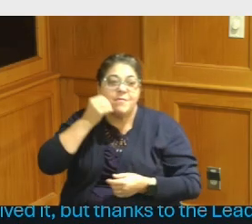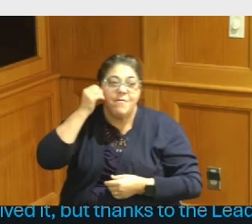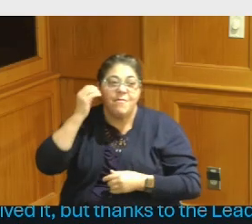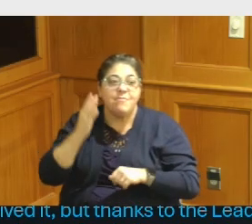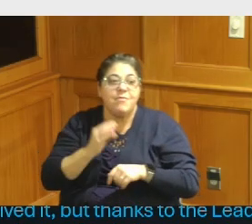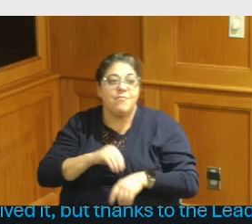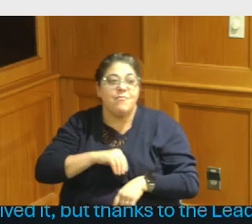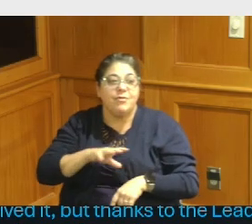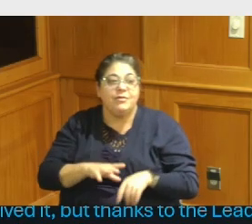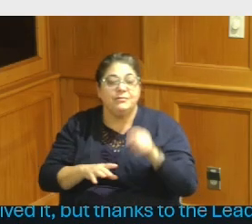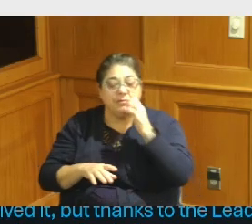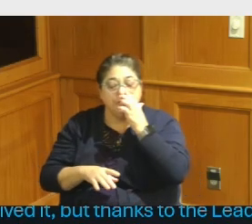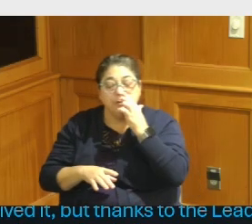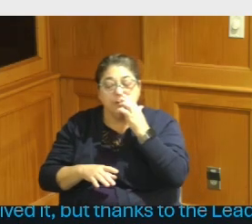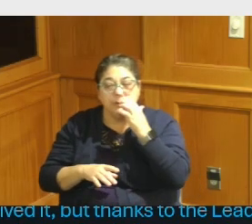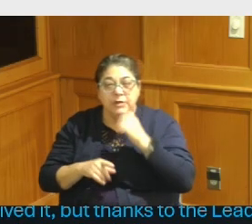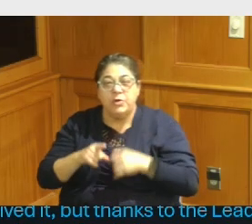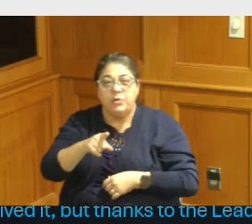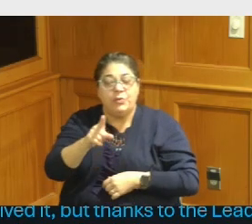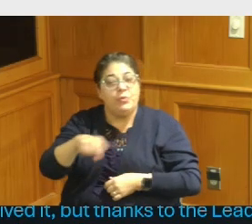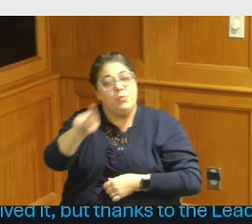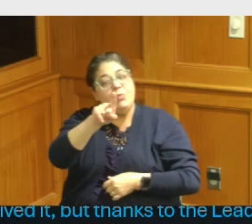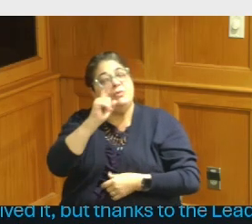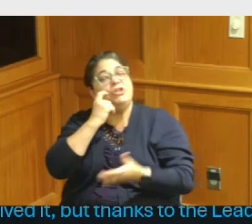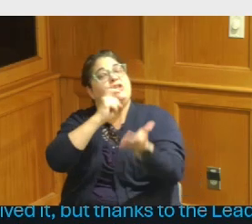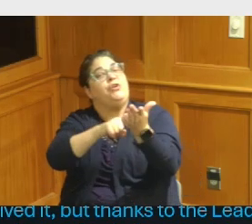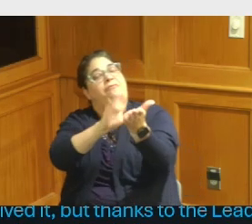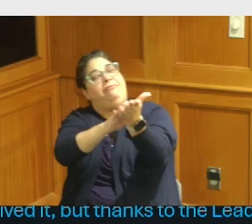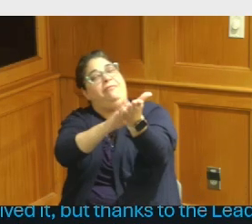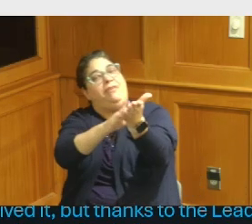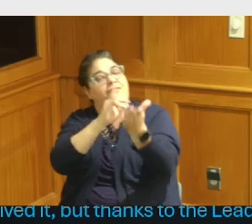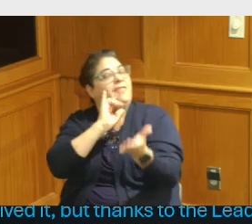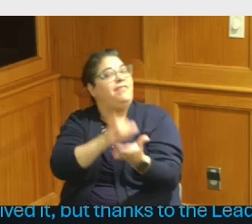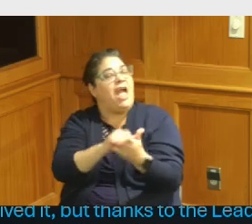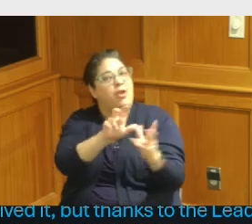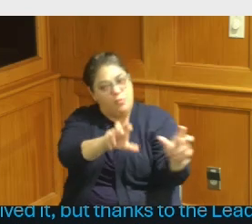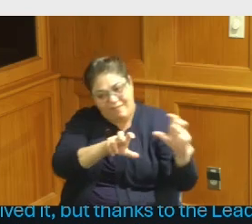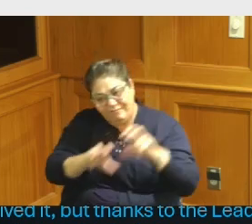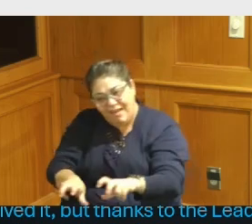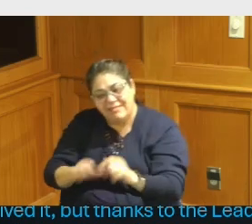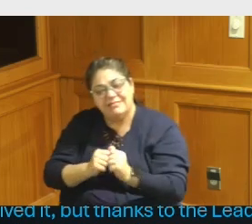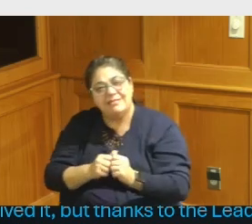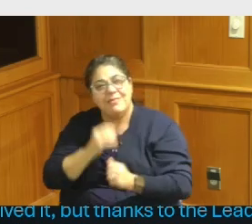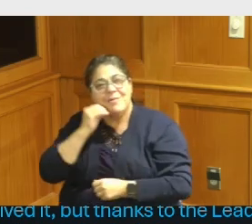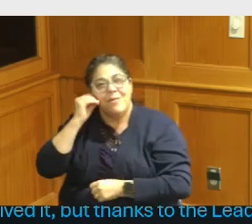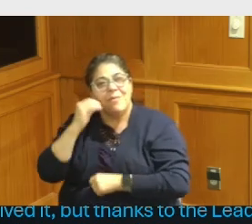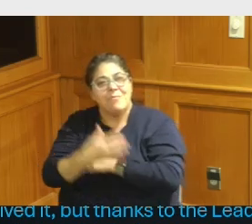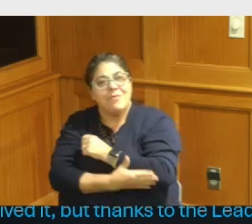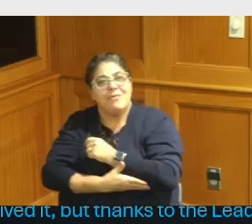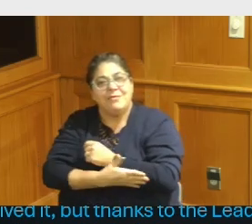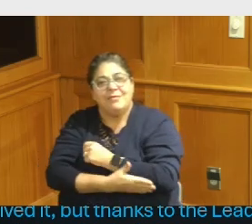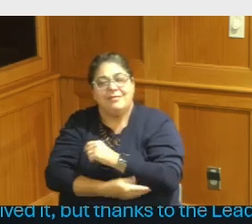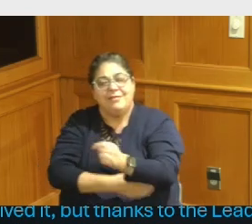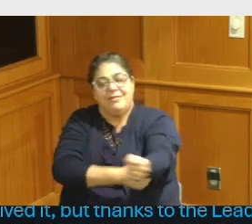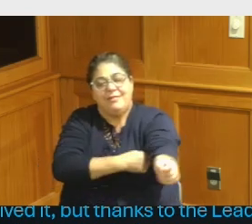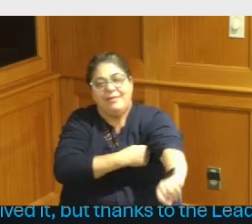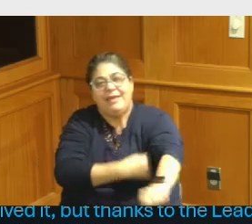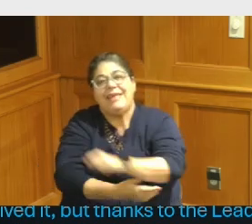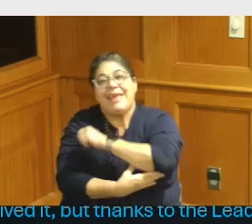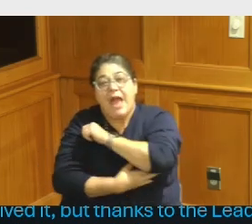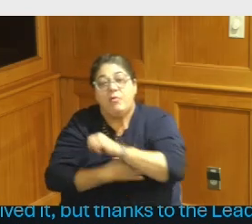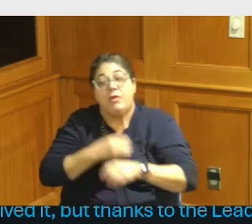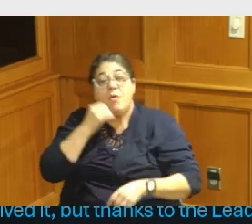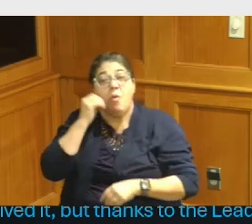their work is complete, and I think you all deserve that recognition for investing in the county homeowners in this way. So the